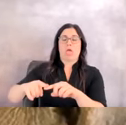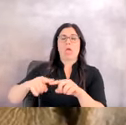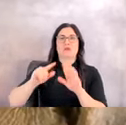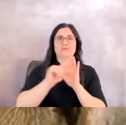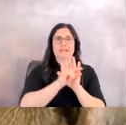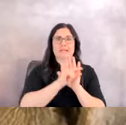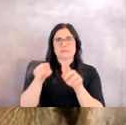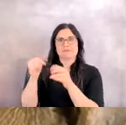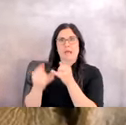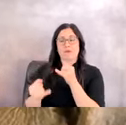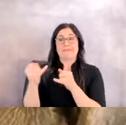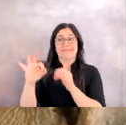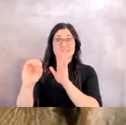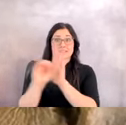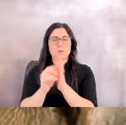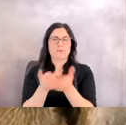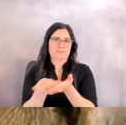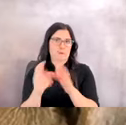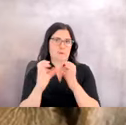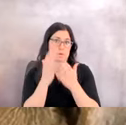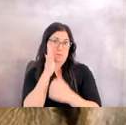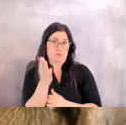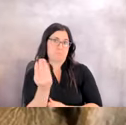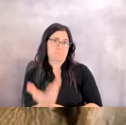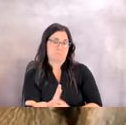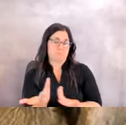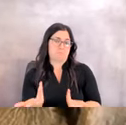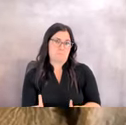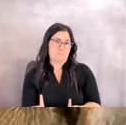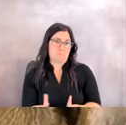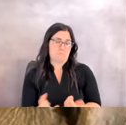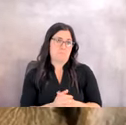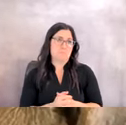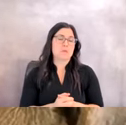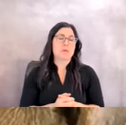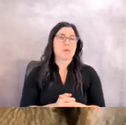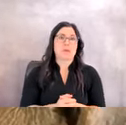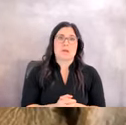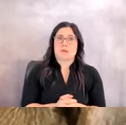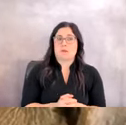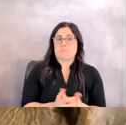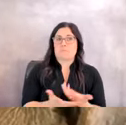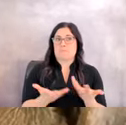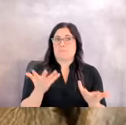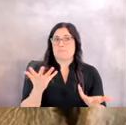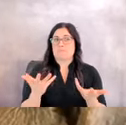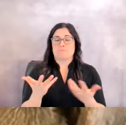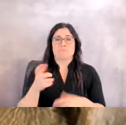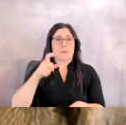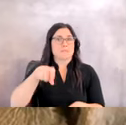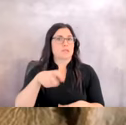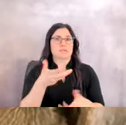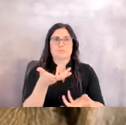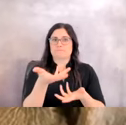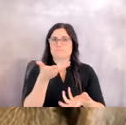it automatically fails them in the course. this is where consultation